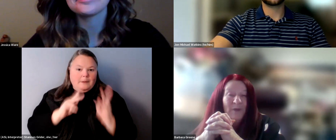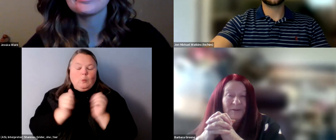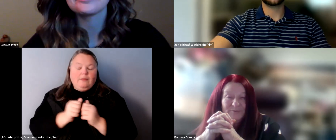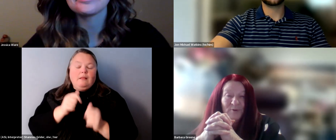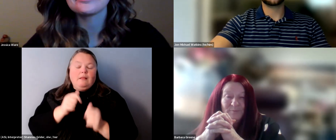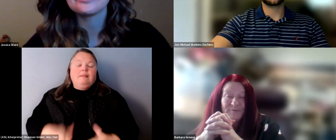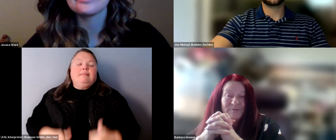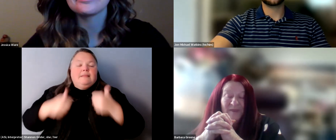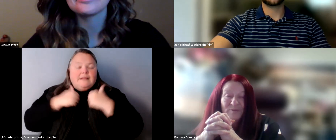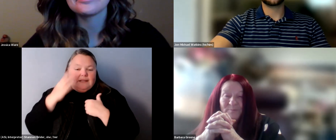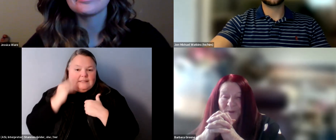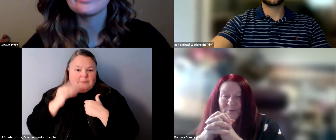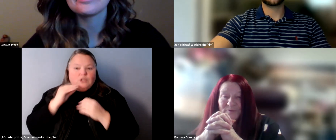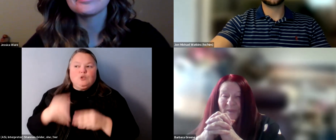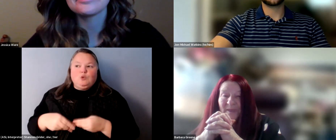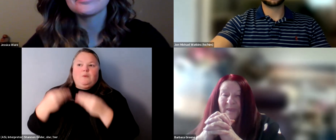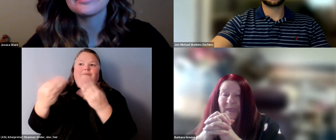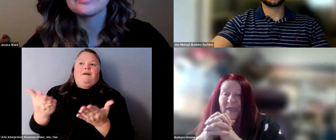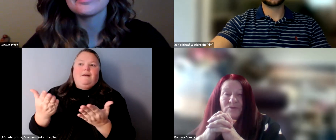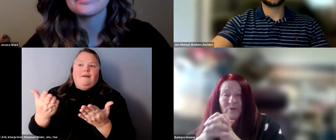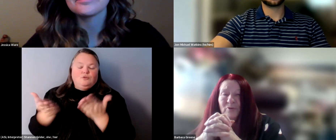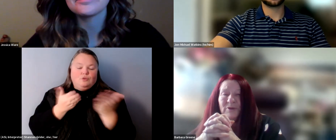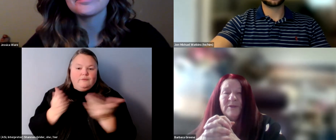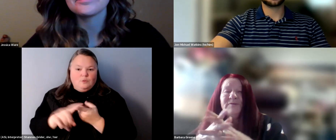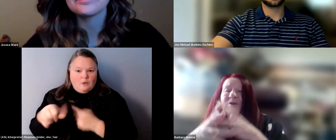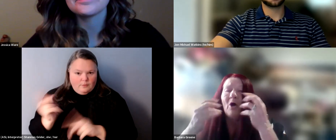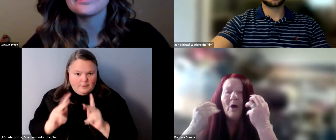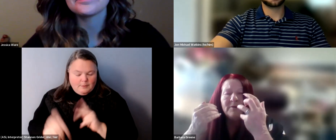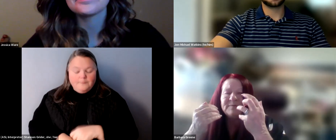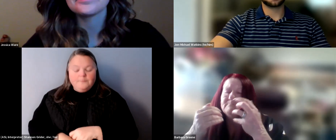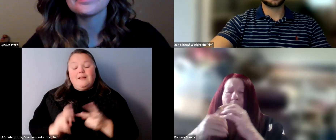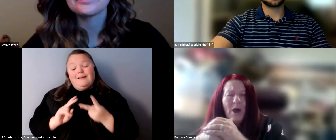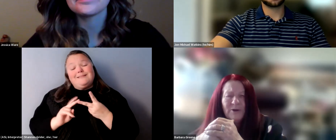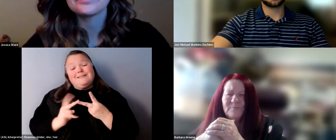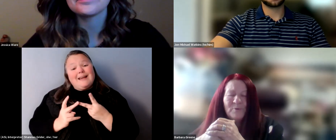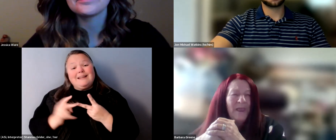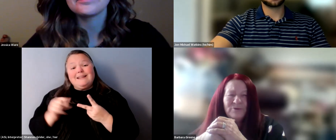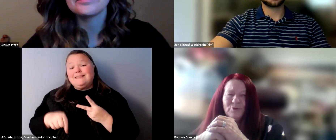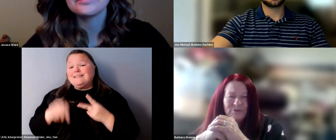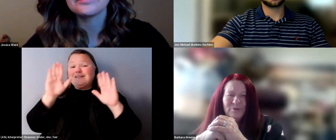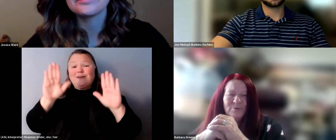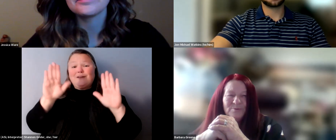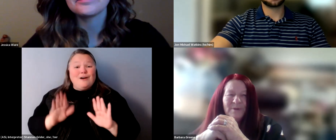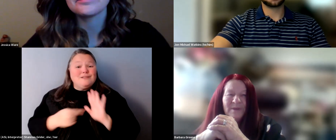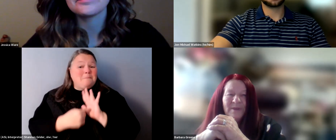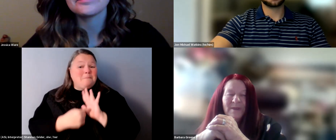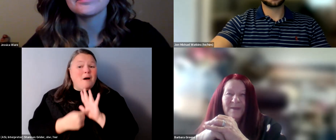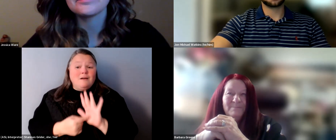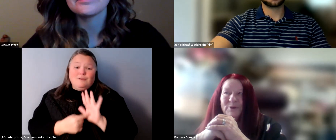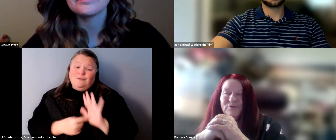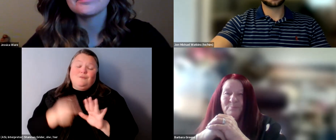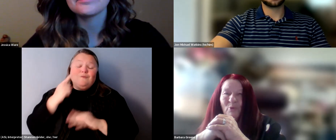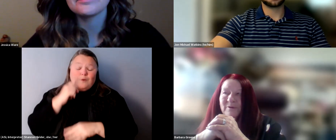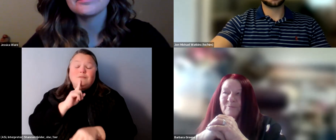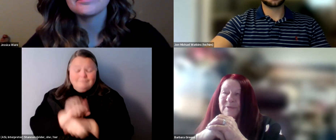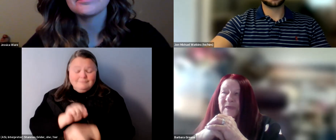experience, providing services to other folks. And two, it is an awesome model for how you can do